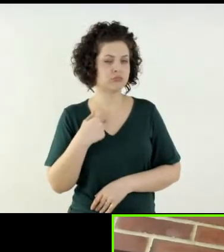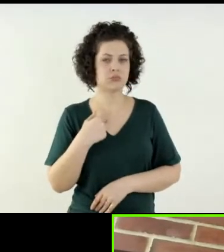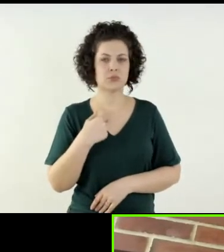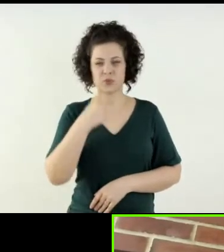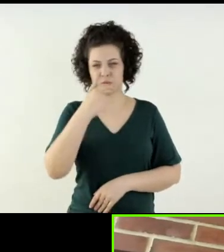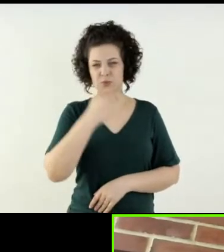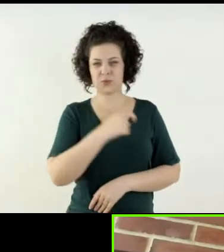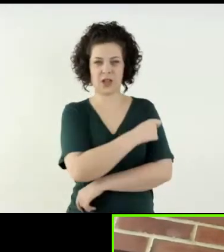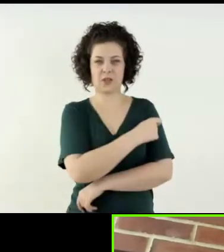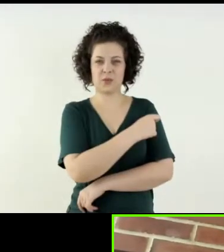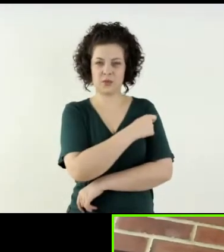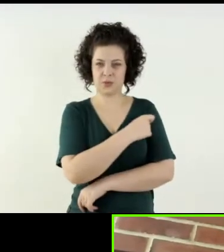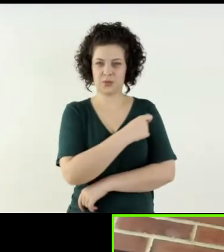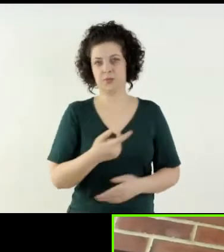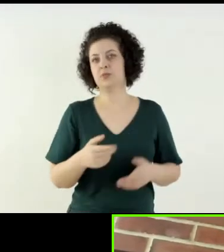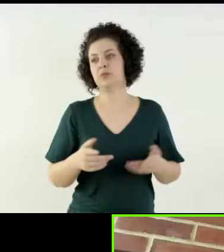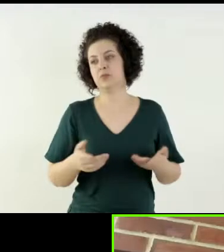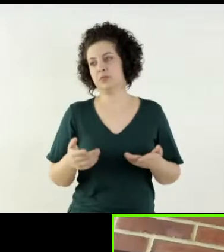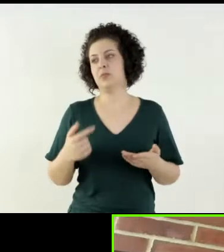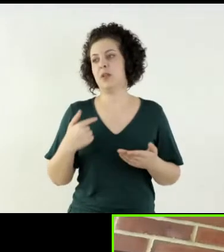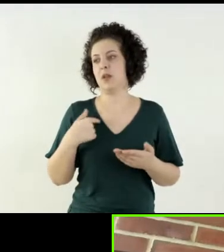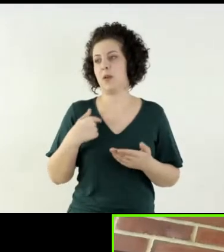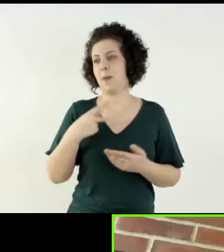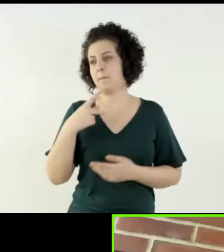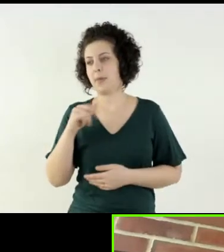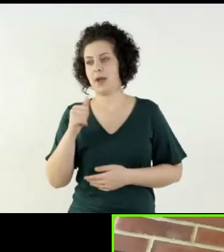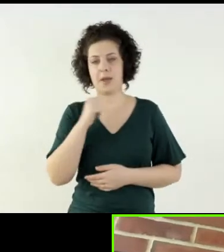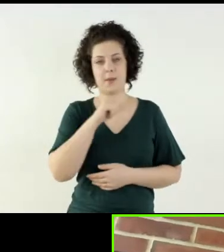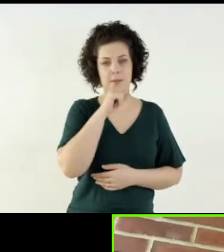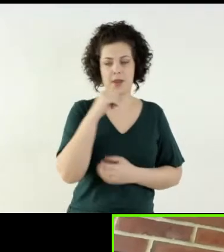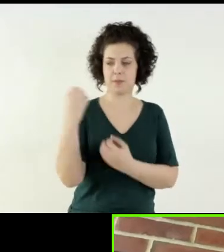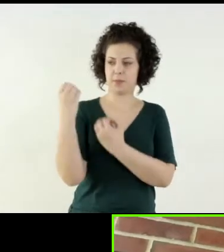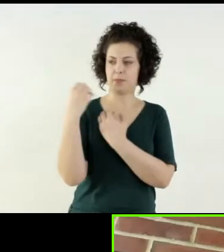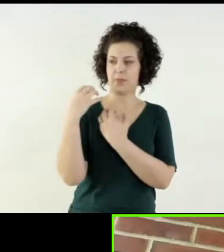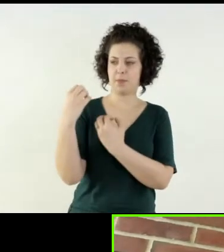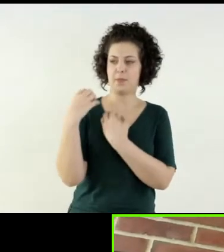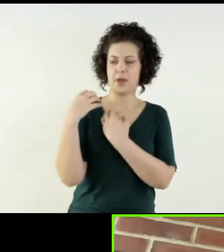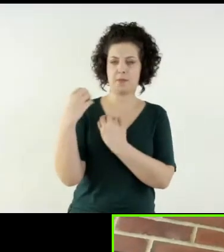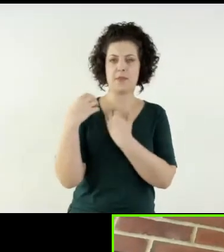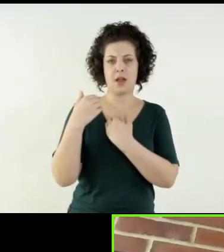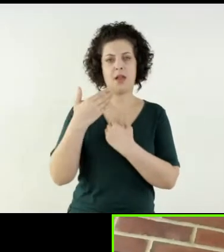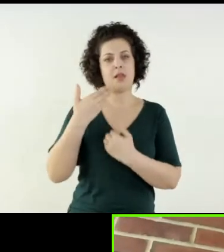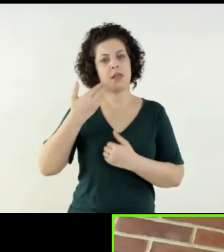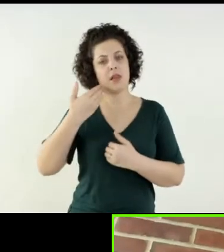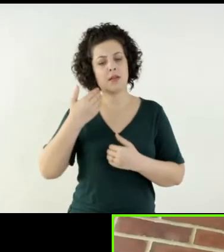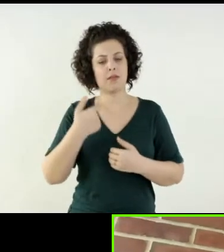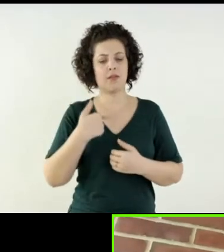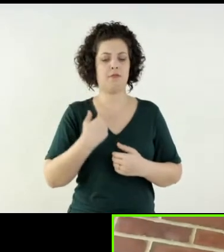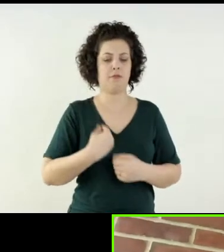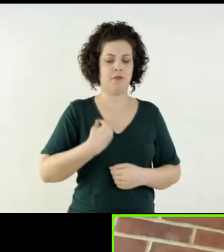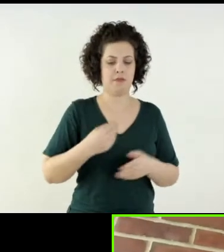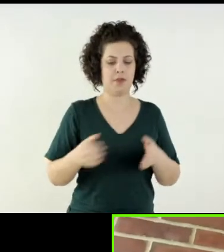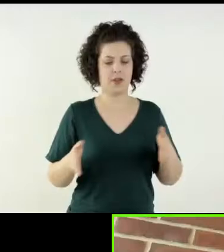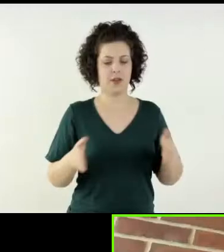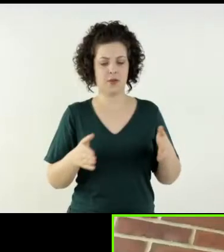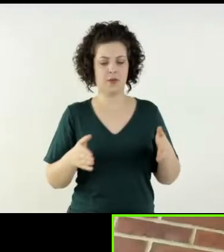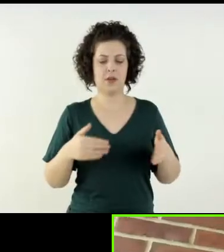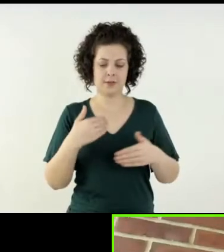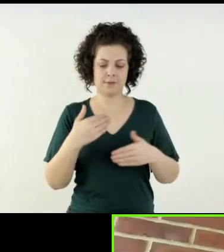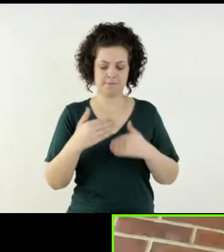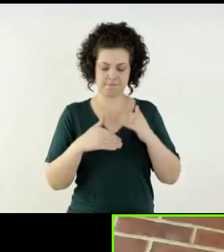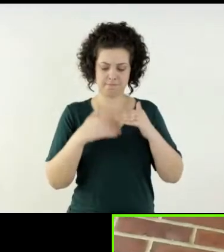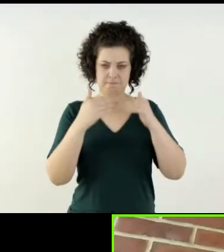But I have moved through the world working to sort of educate myself, perpetually thinking of myself as a